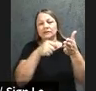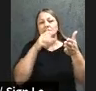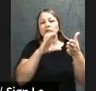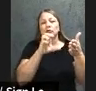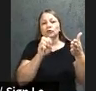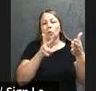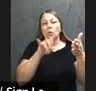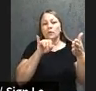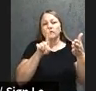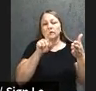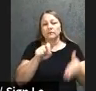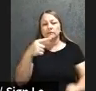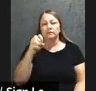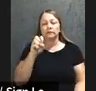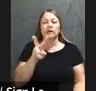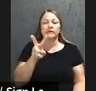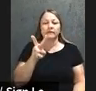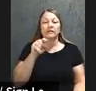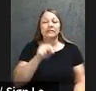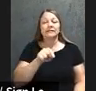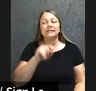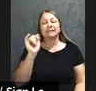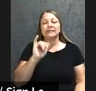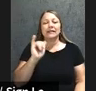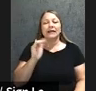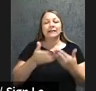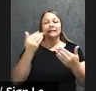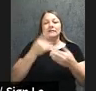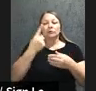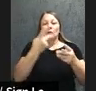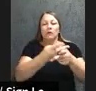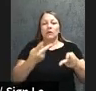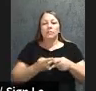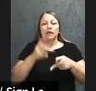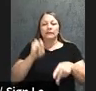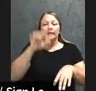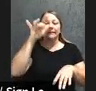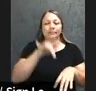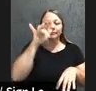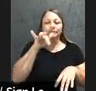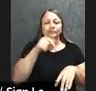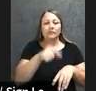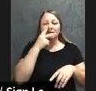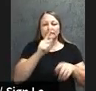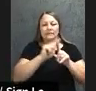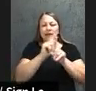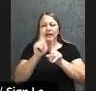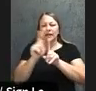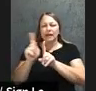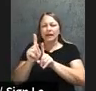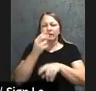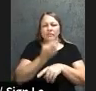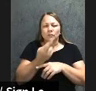COVID.GOV. And this is kind of a one-stop site to connect you to resources around the tools to help